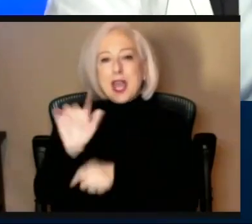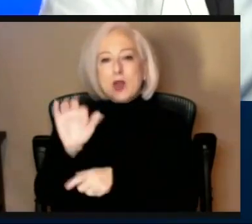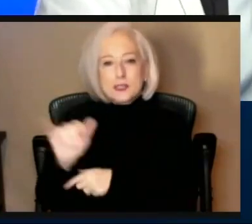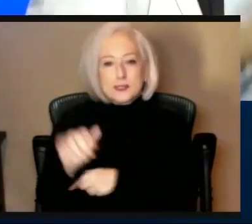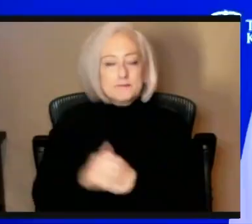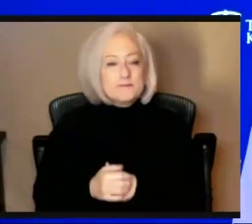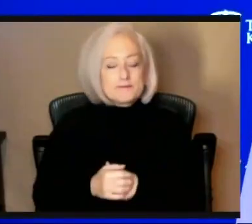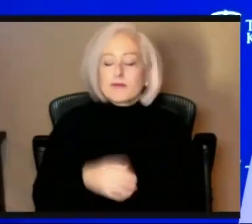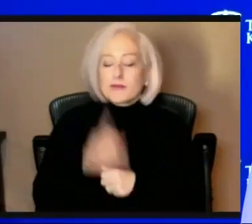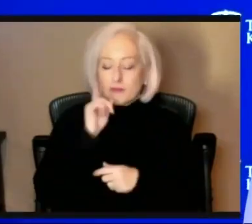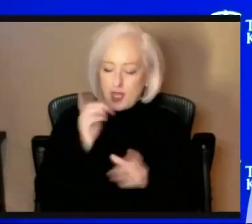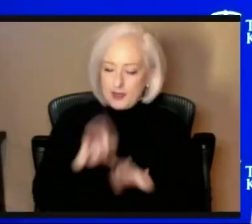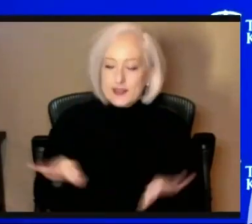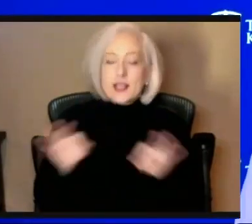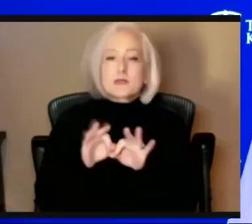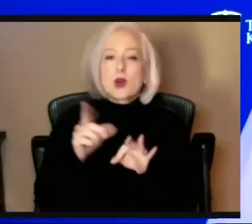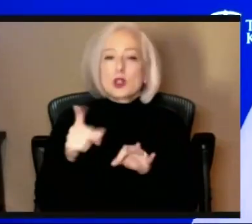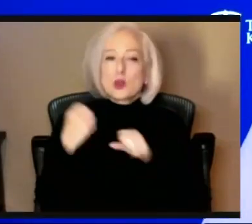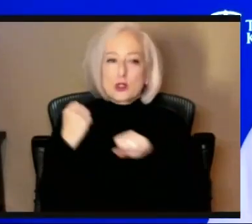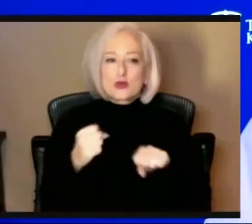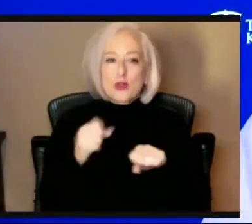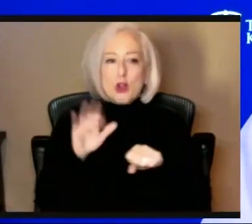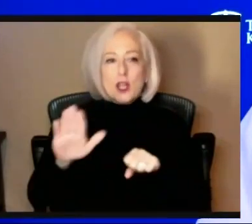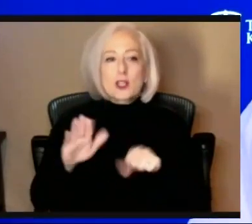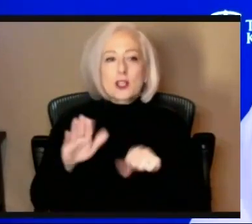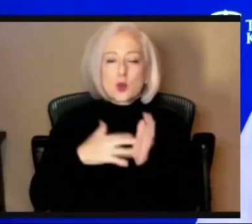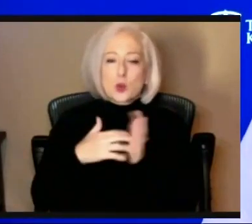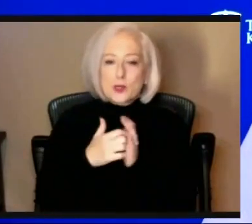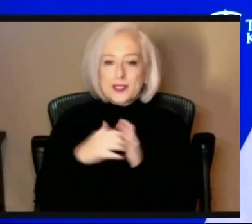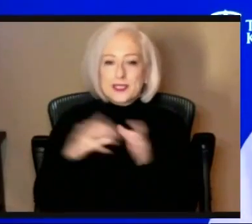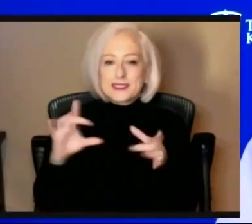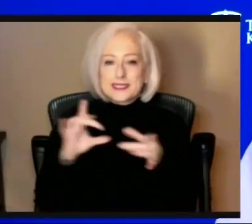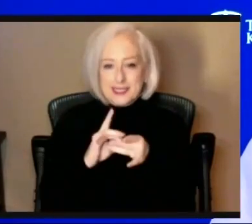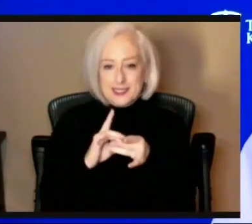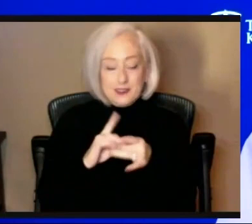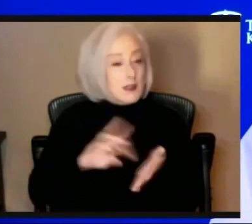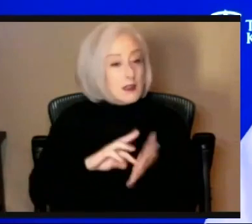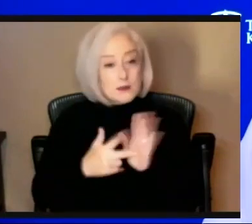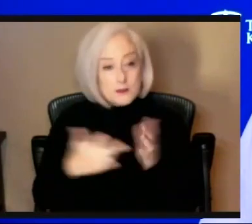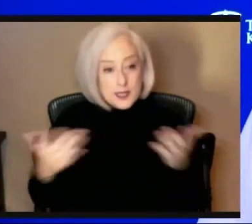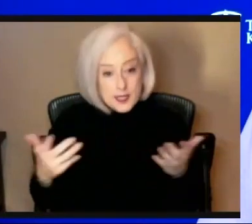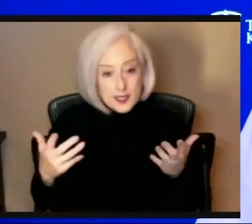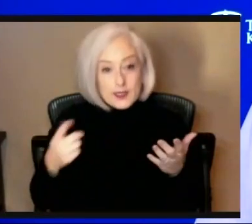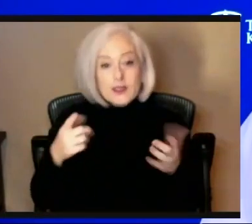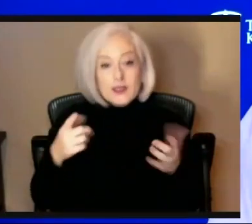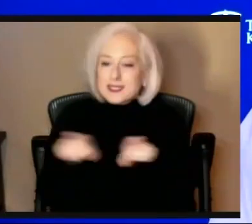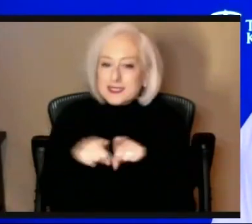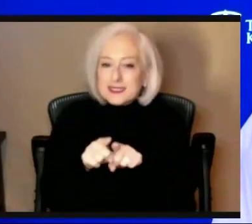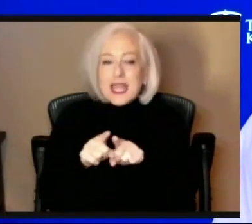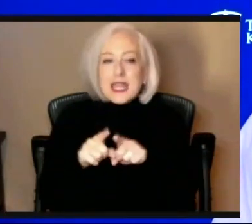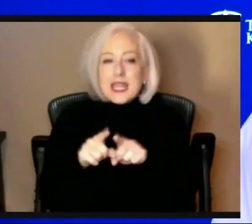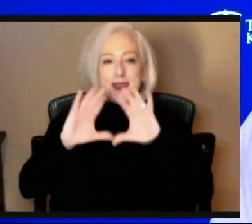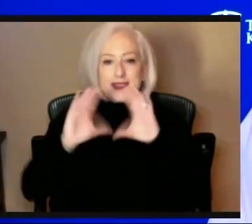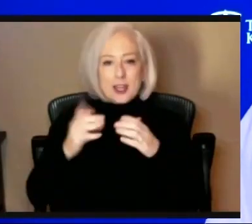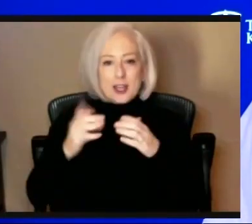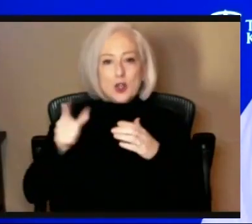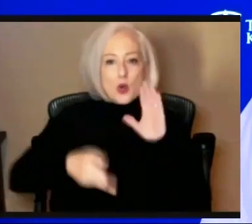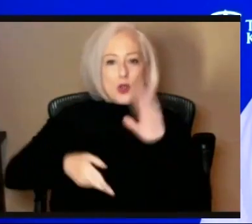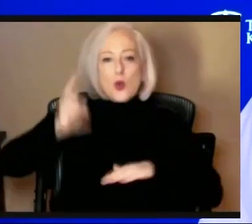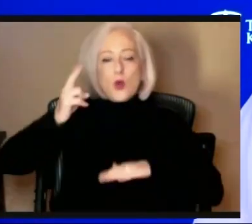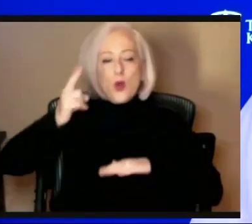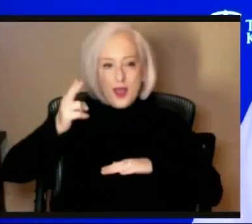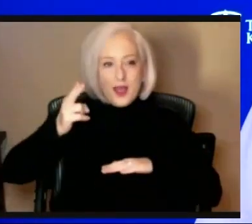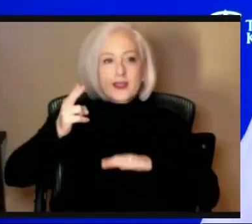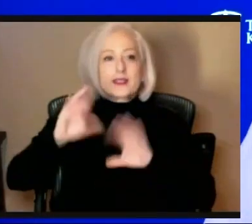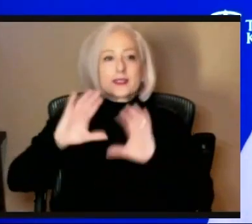you're always as strong as your weakest link. I think in this case, you are in the same category as your highest category,